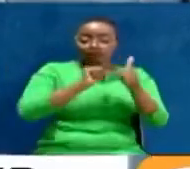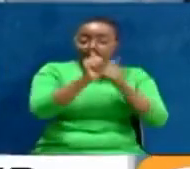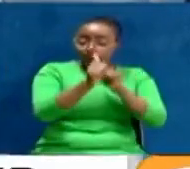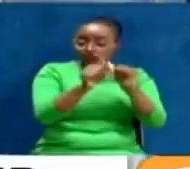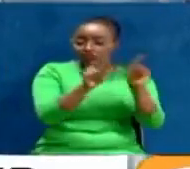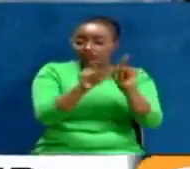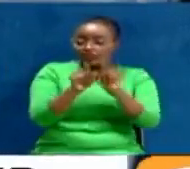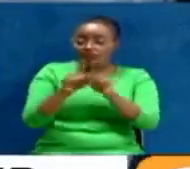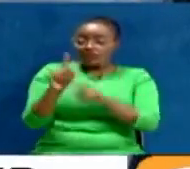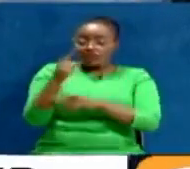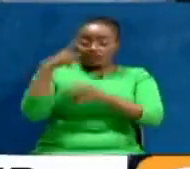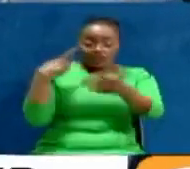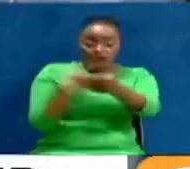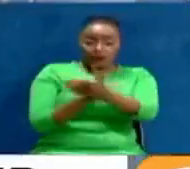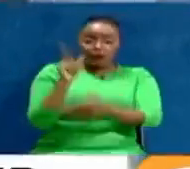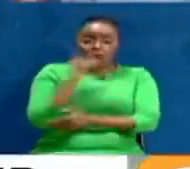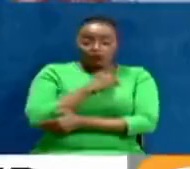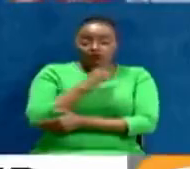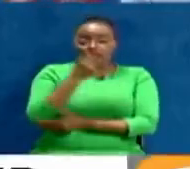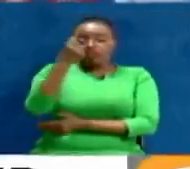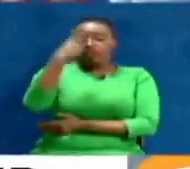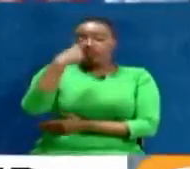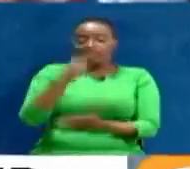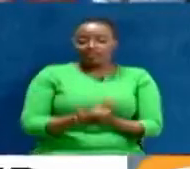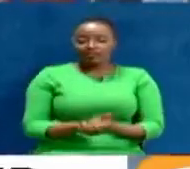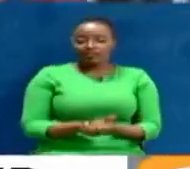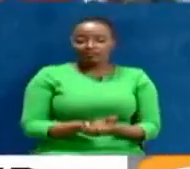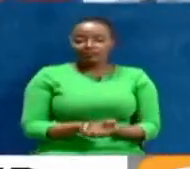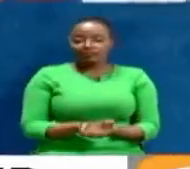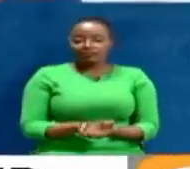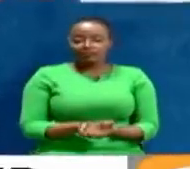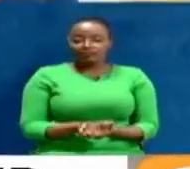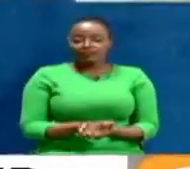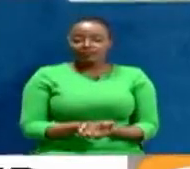also received their first dose of the vaccine.